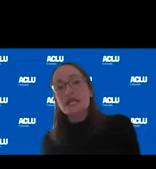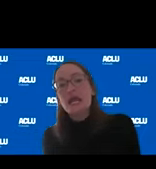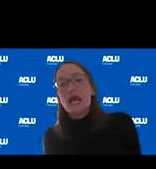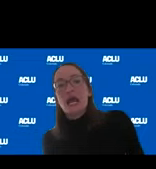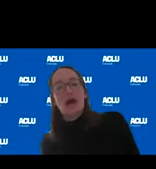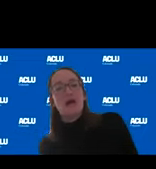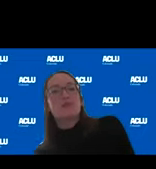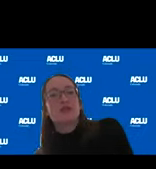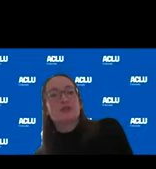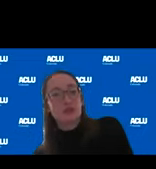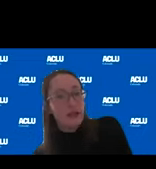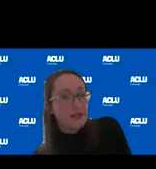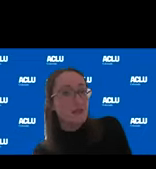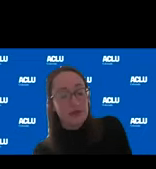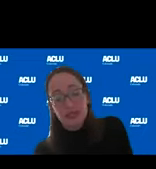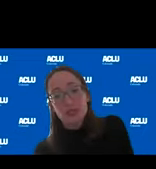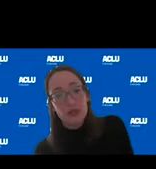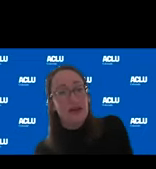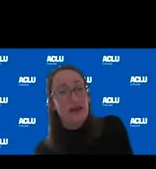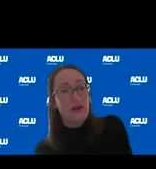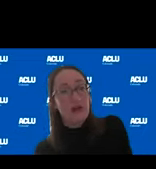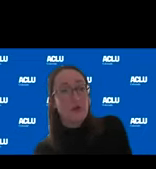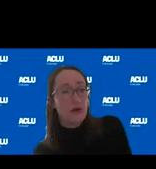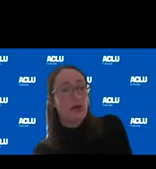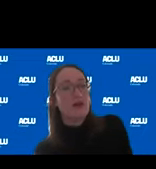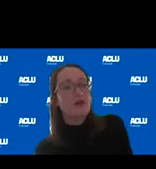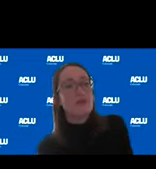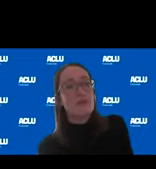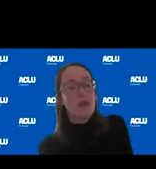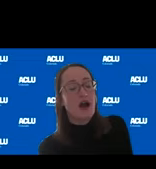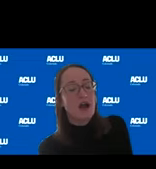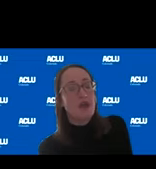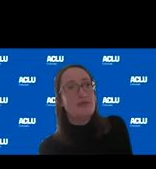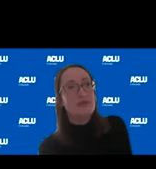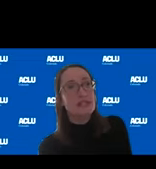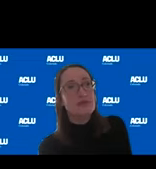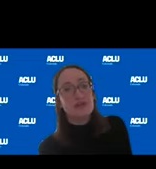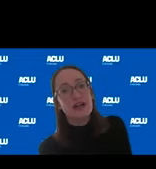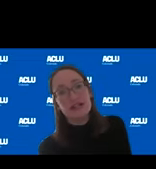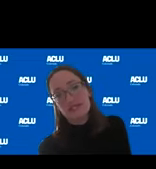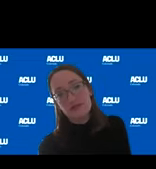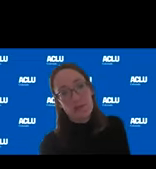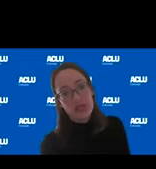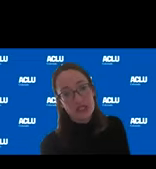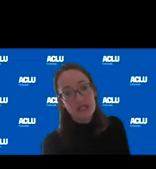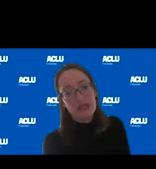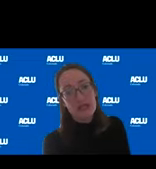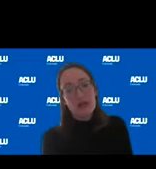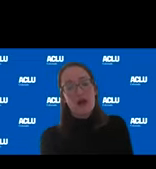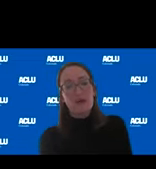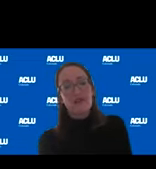recommendations, is really, really doing the on-the-ground work of demystifying